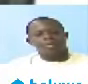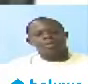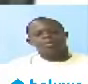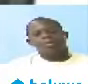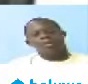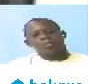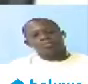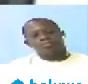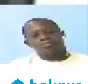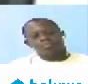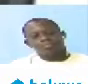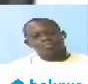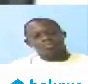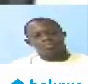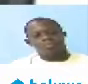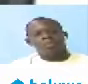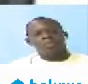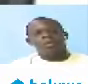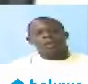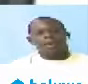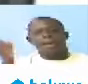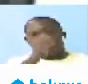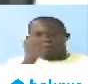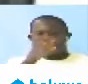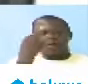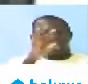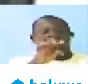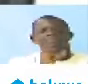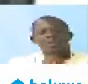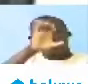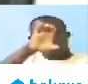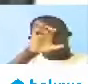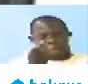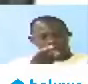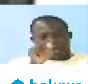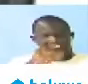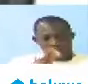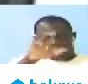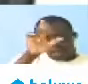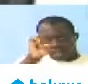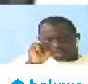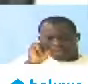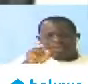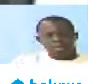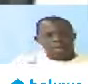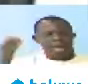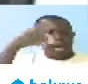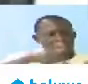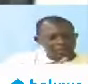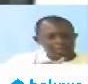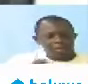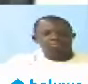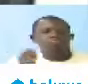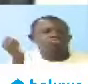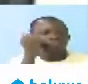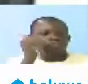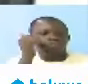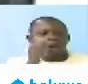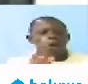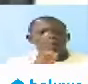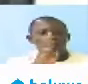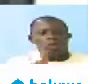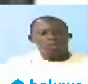Because soldier look at escort for Adunda Lagoria. Because when Charles Telo goes there, he is always escorted by Ivory Coast